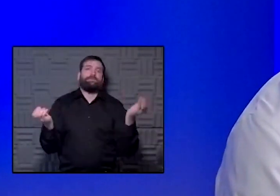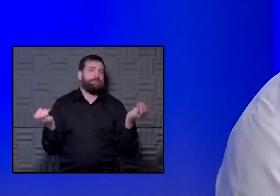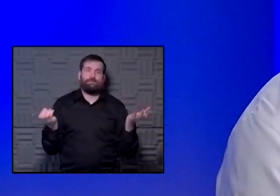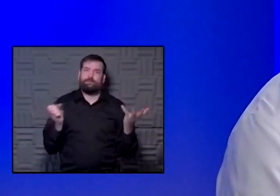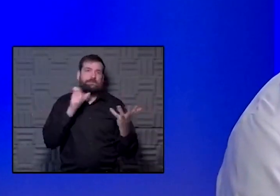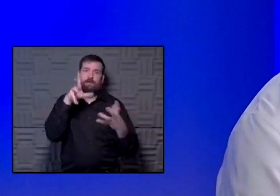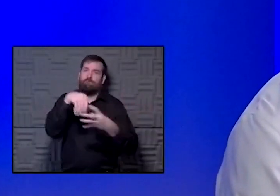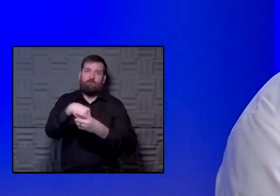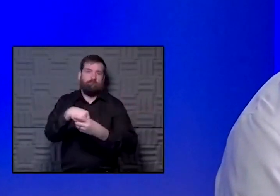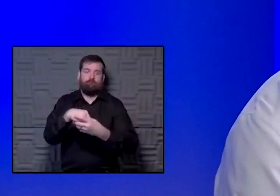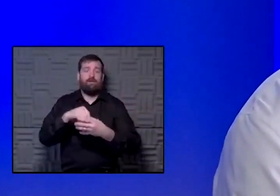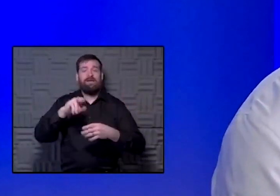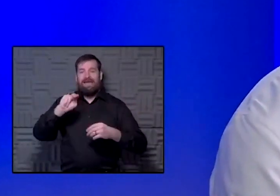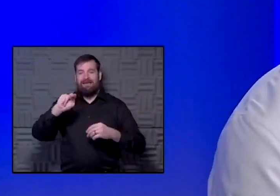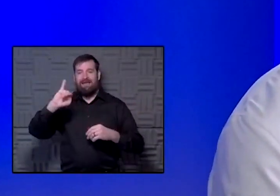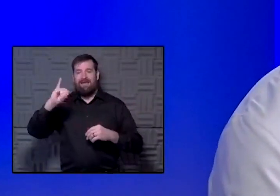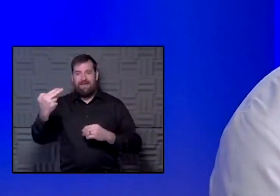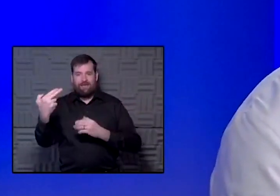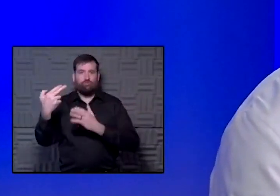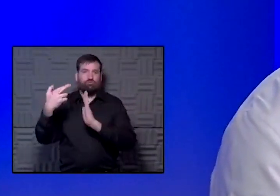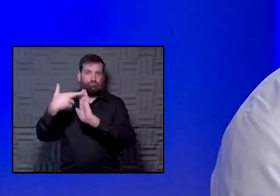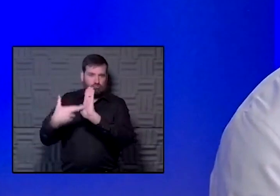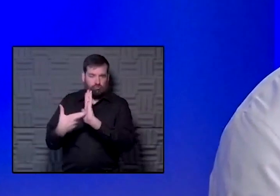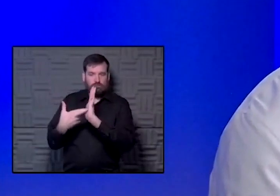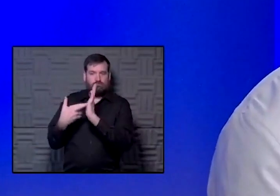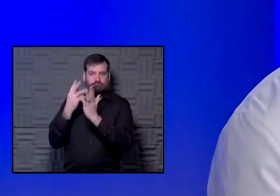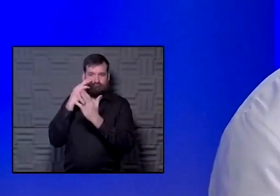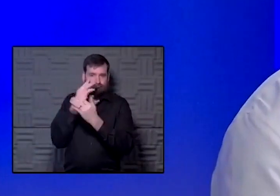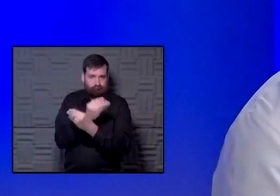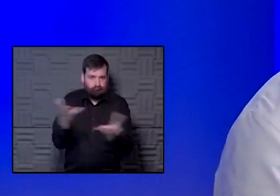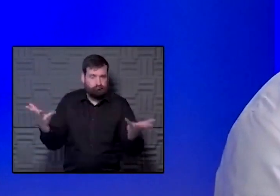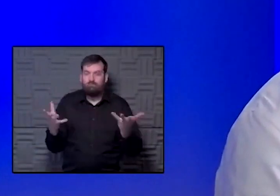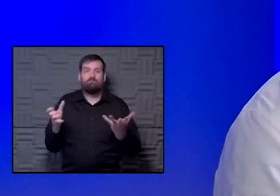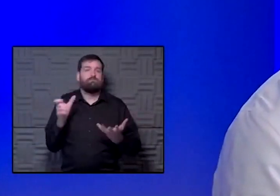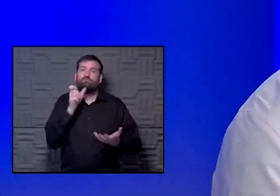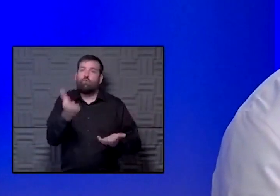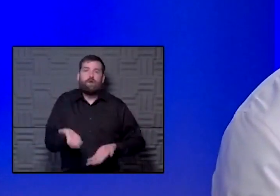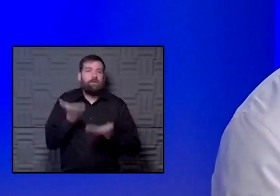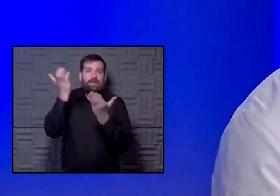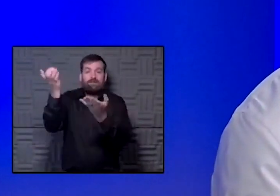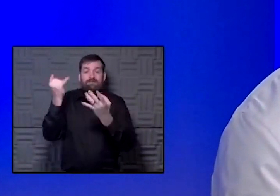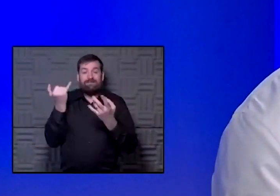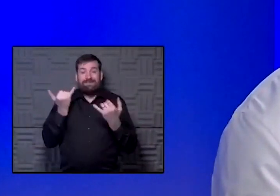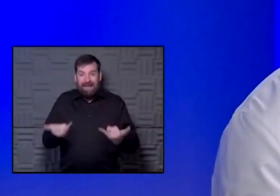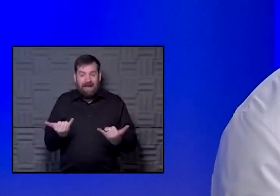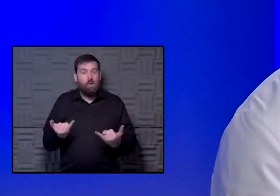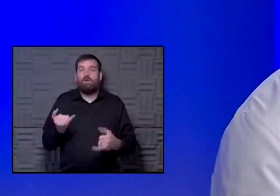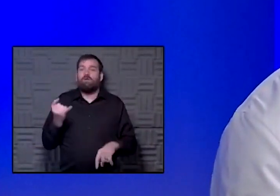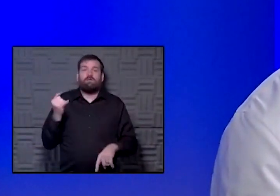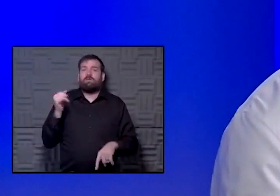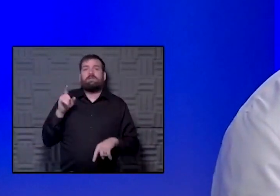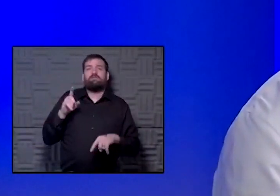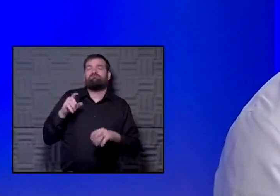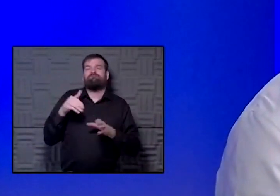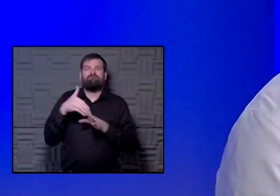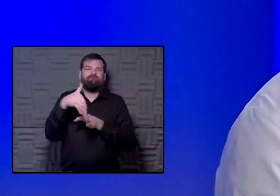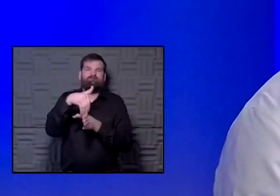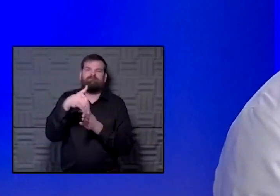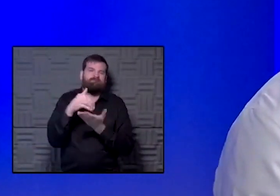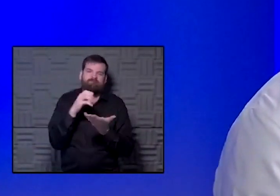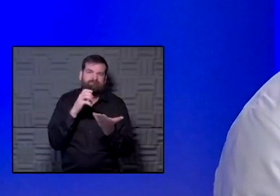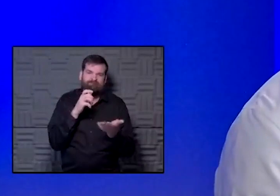So the NIH guidelines, their initial guidelines came out and said it's not recommended. Now they say we can't recommend for or against it due to lack of